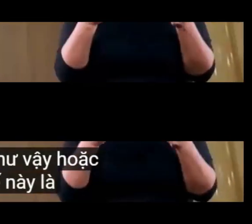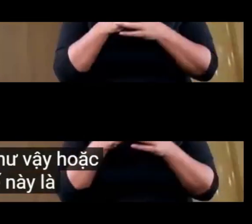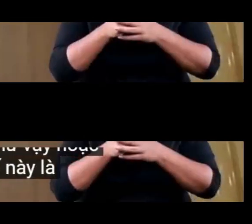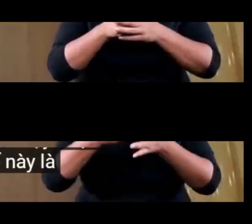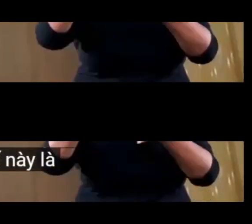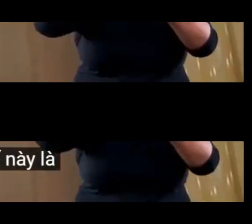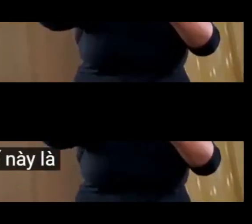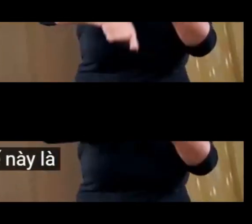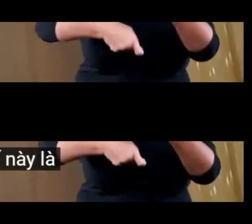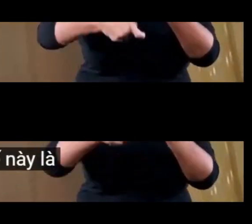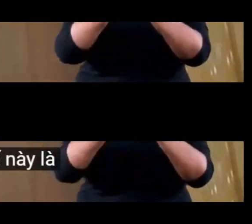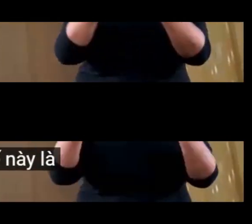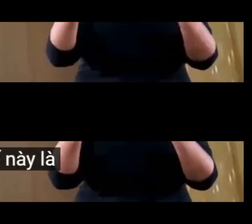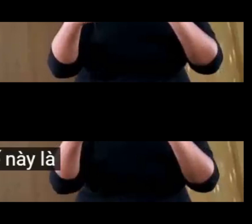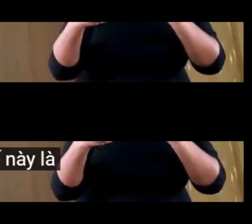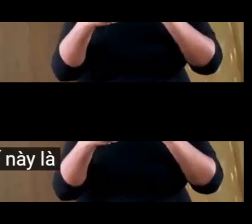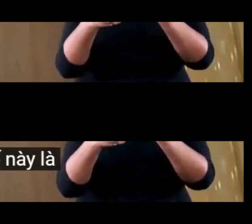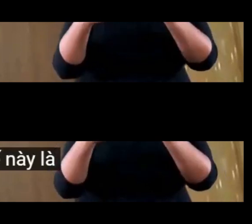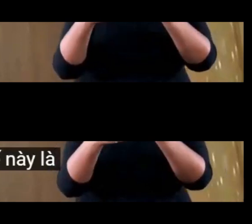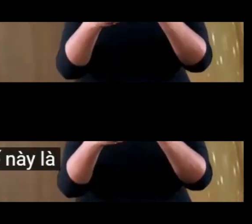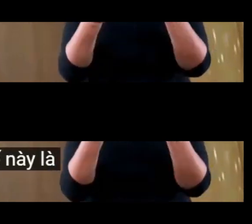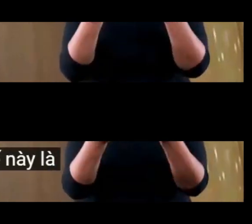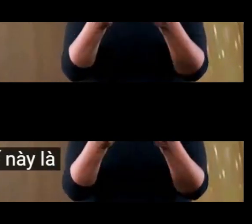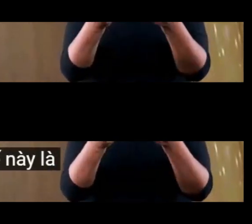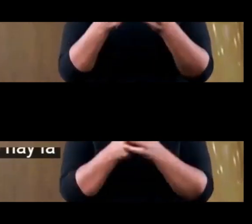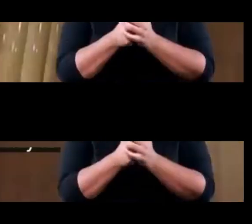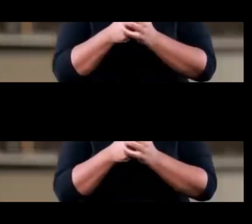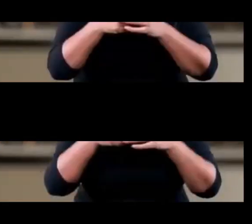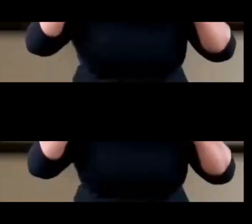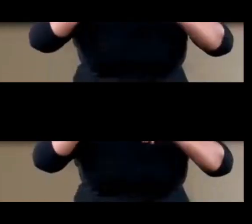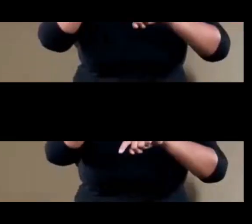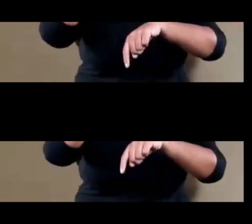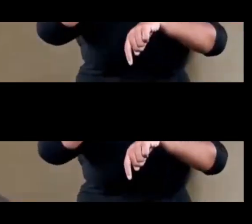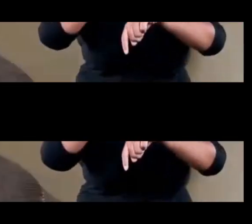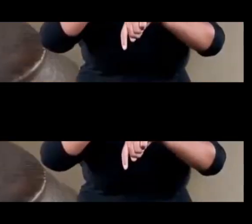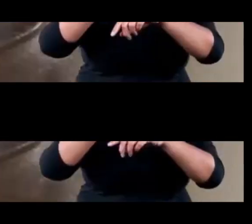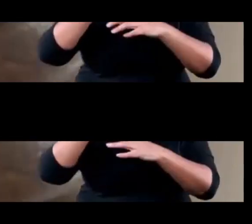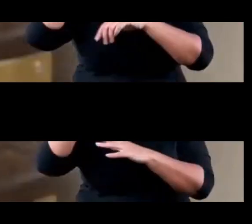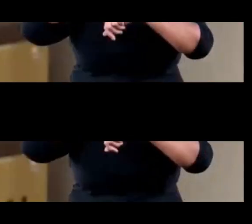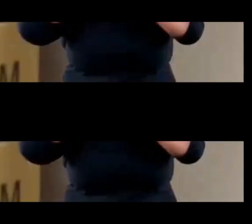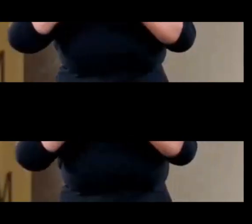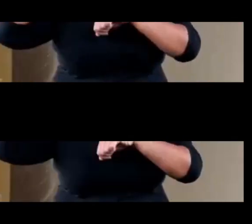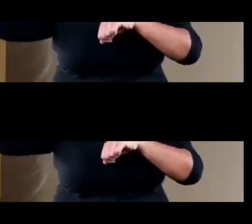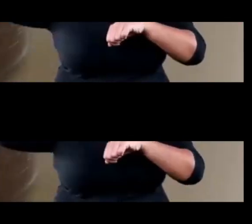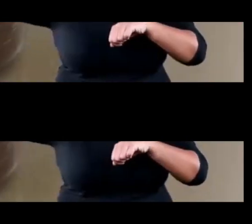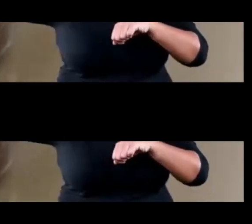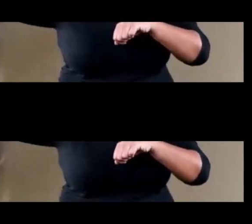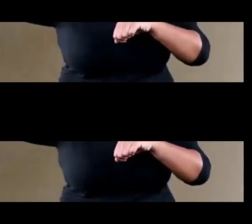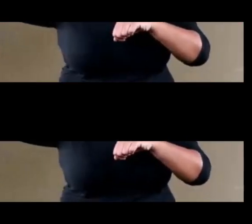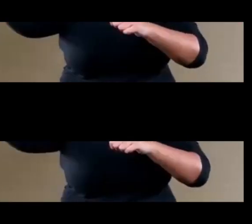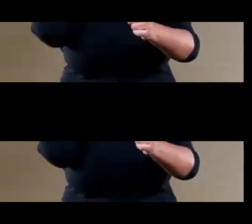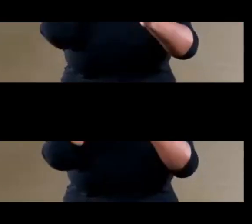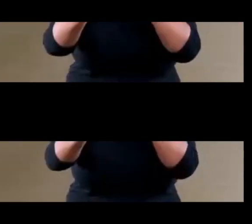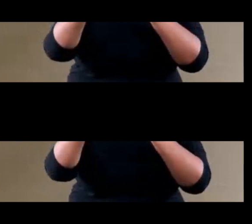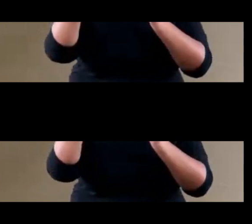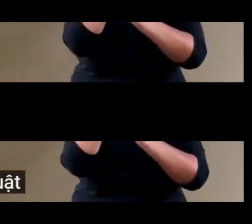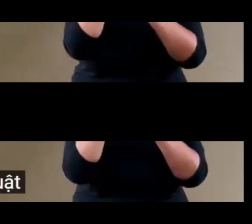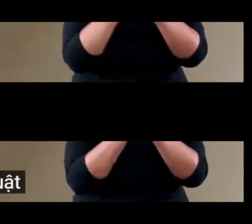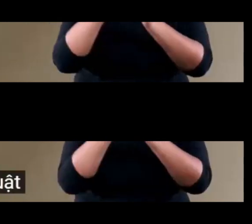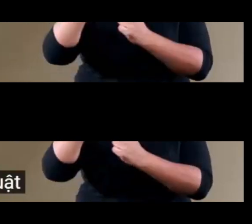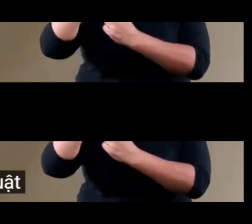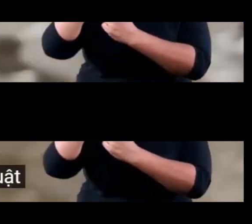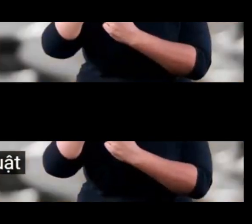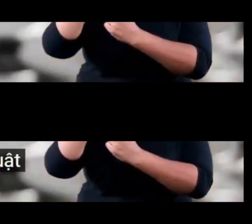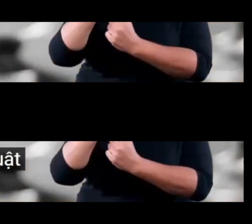called this taxation without representation. During that time, the British government passed a law called the Tea